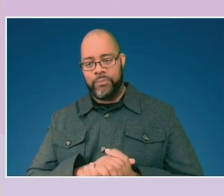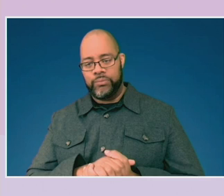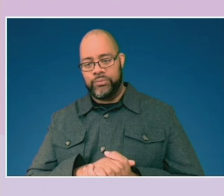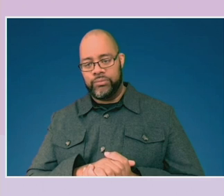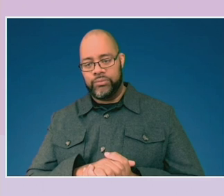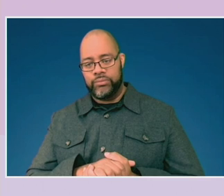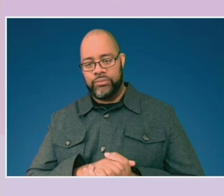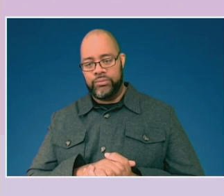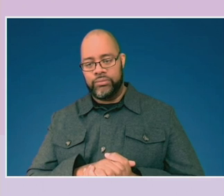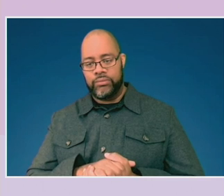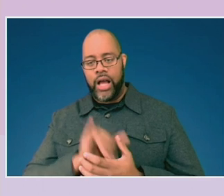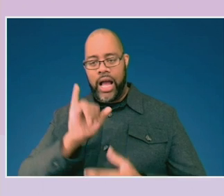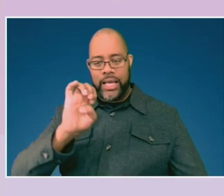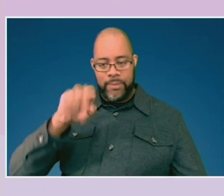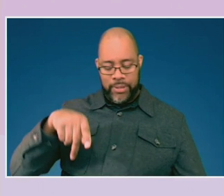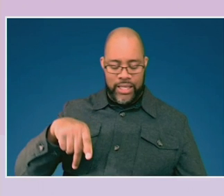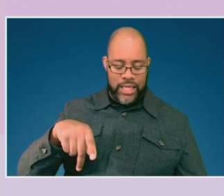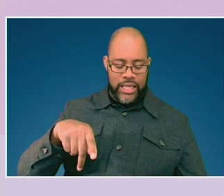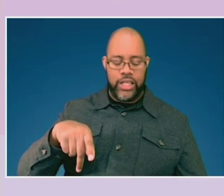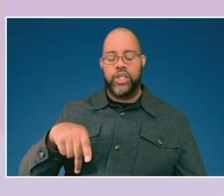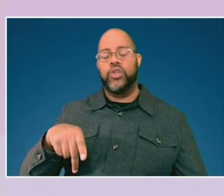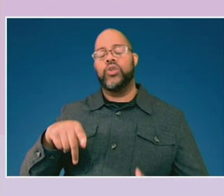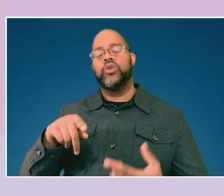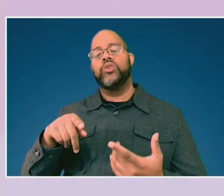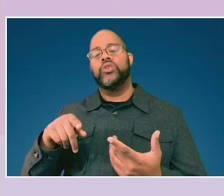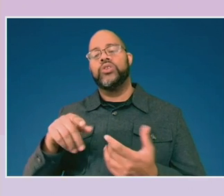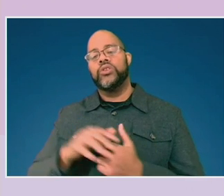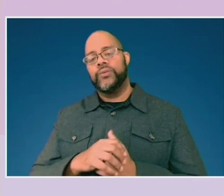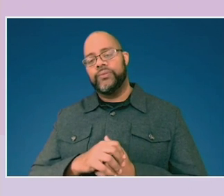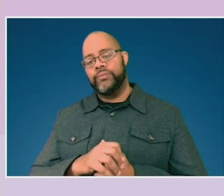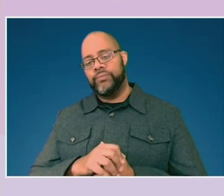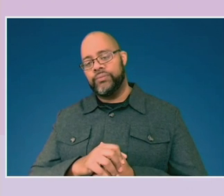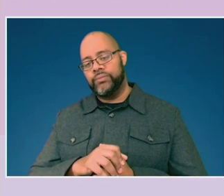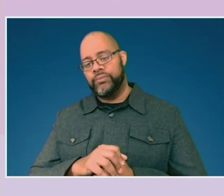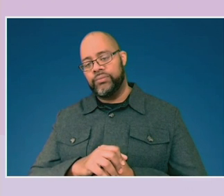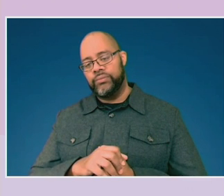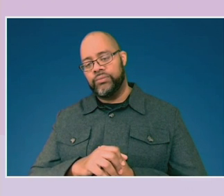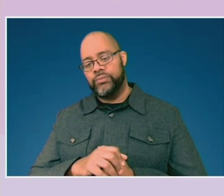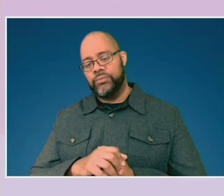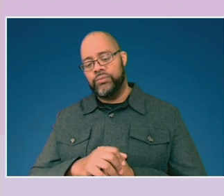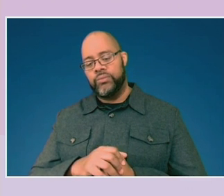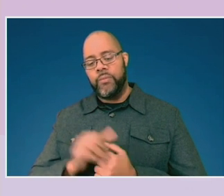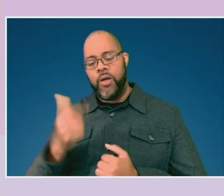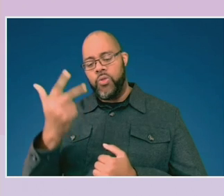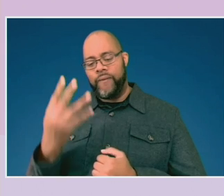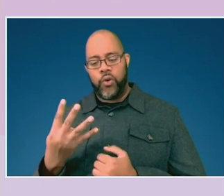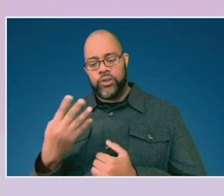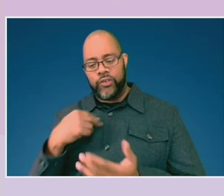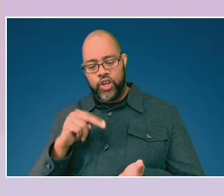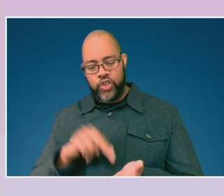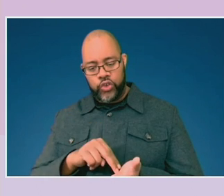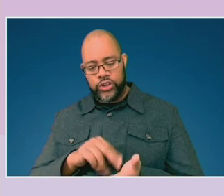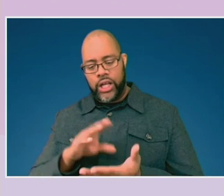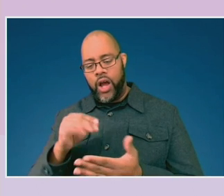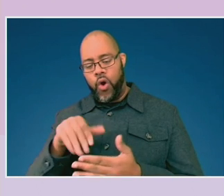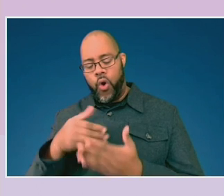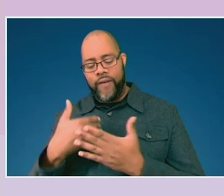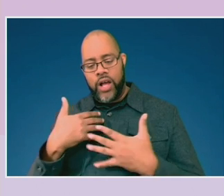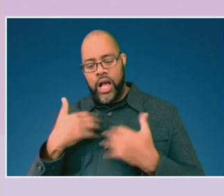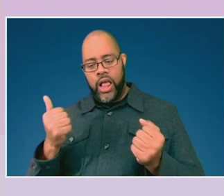from IEPs to fund about 3/4 of our nurses and all of our health